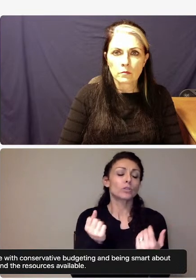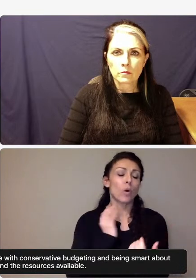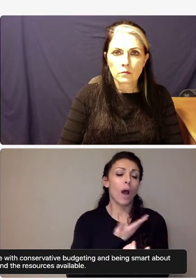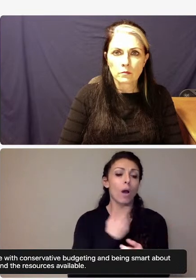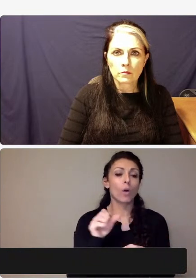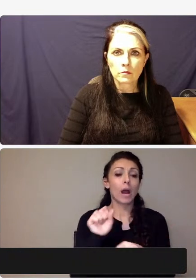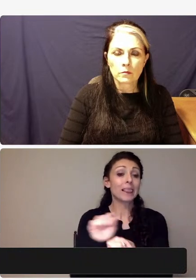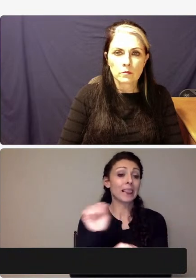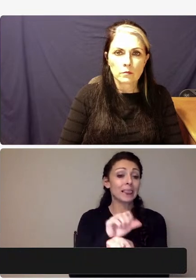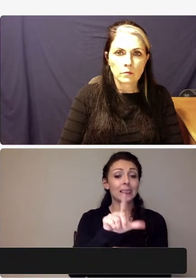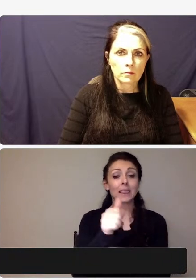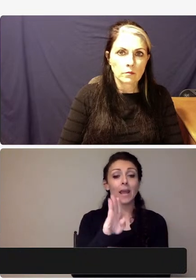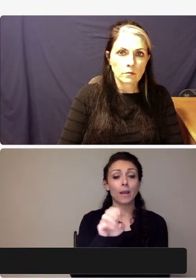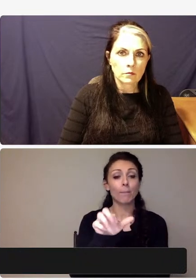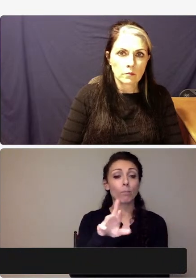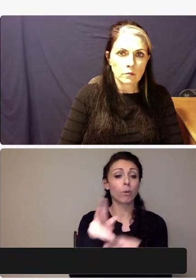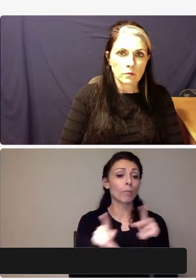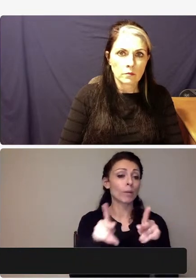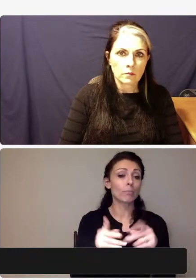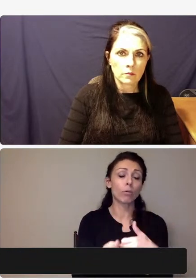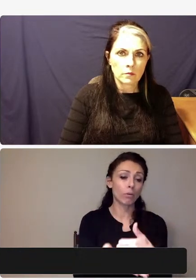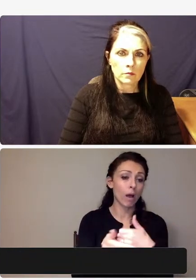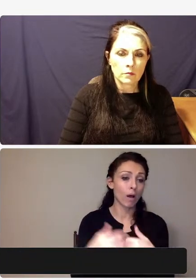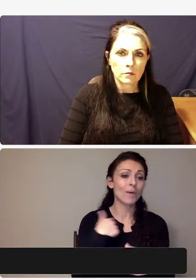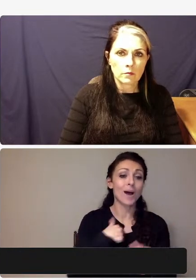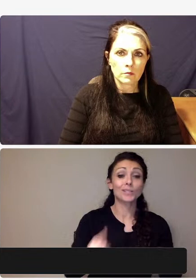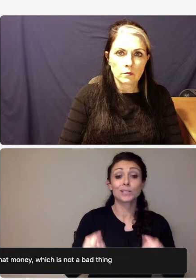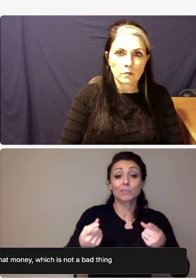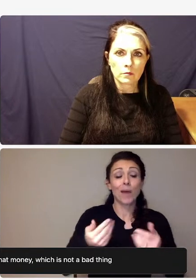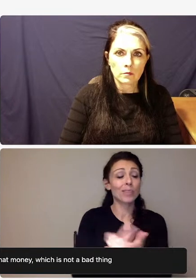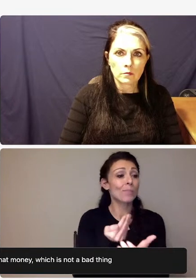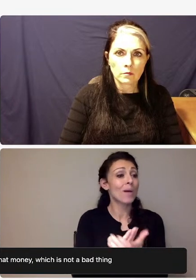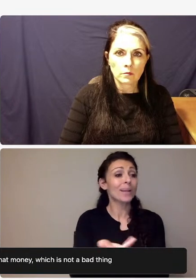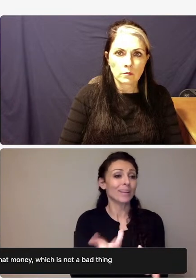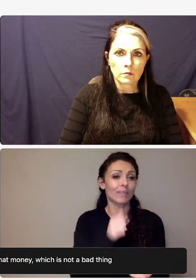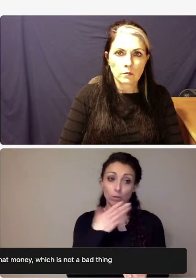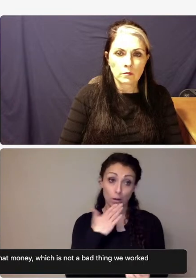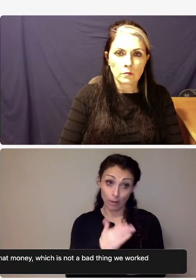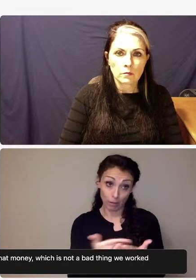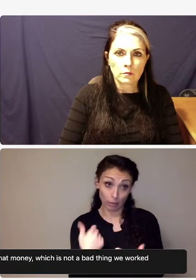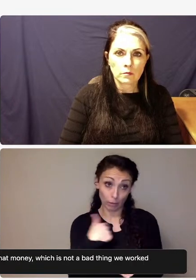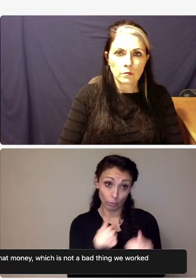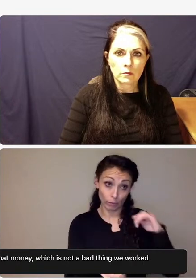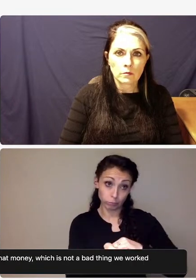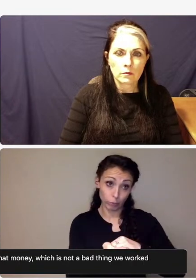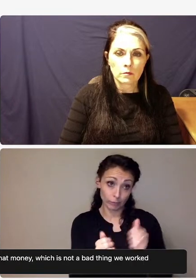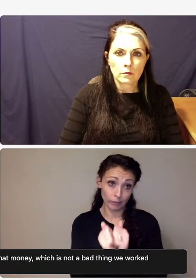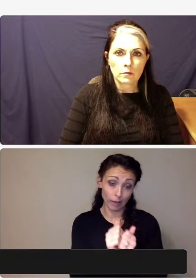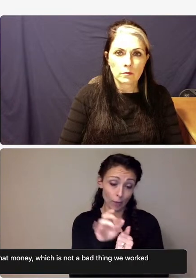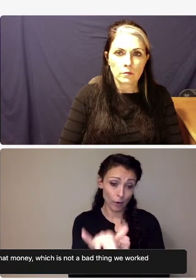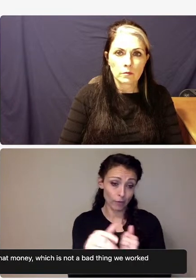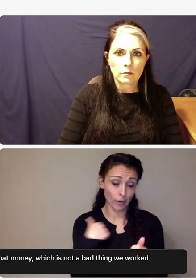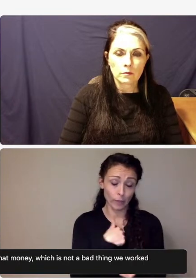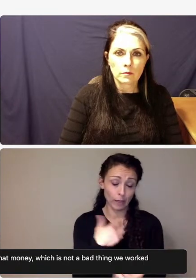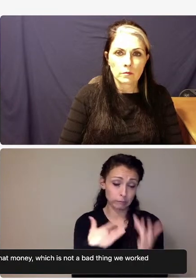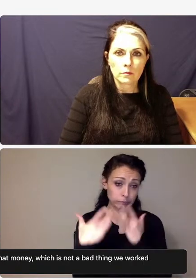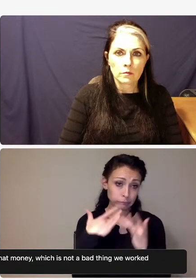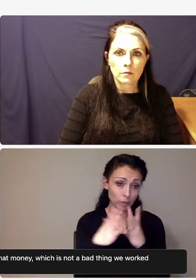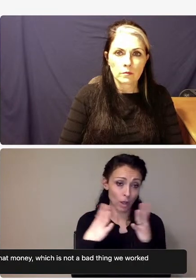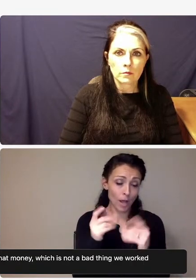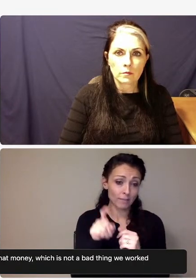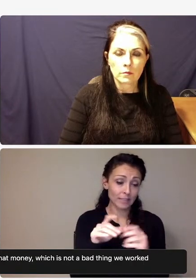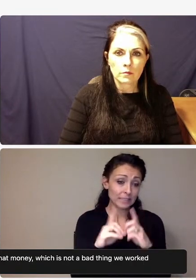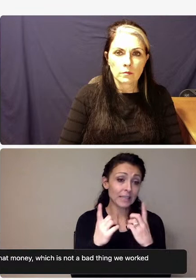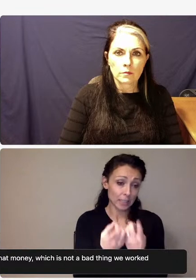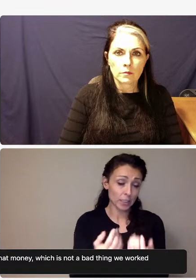helpful in helping us figure out how to spend that money which is not a bad thing we work together on that but we have a lot of needs in the district too we talk about that great so anyway a lot